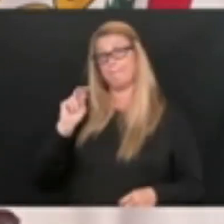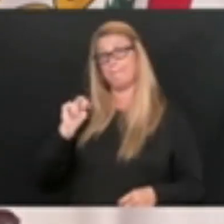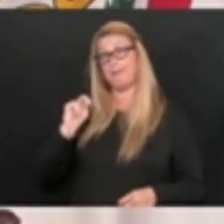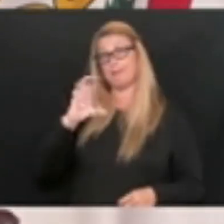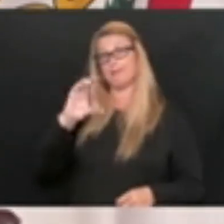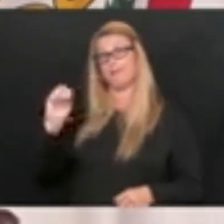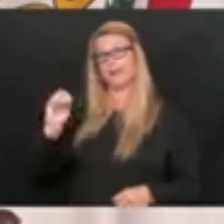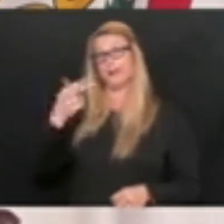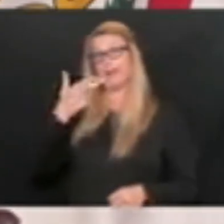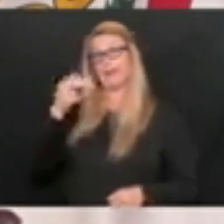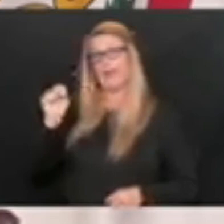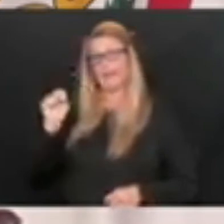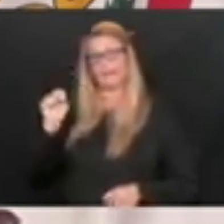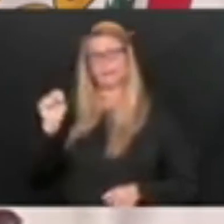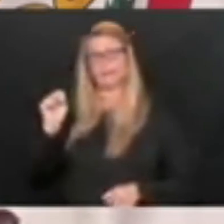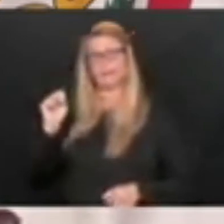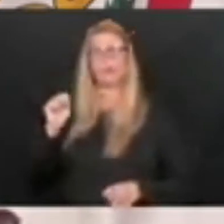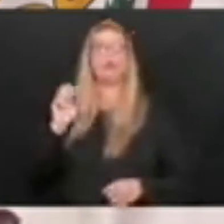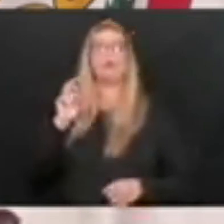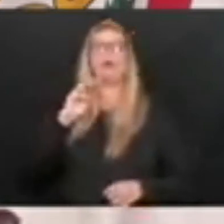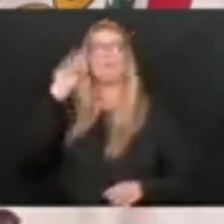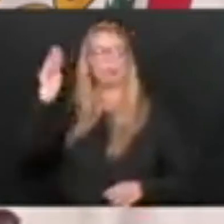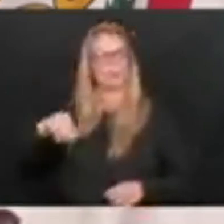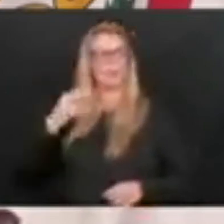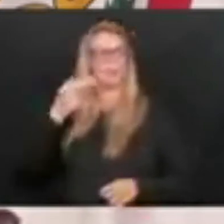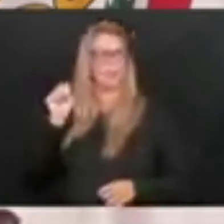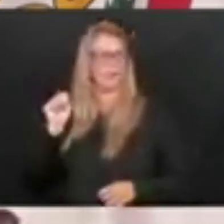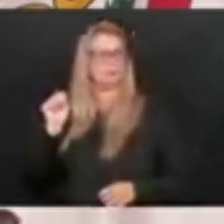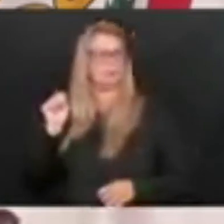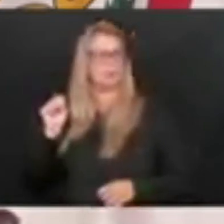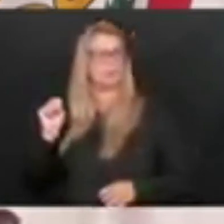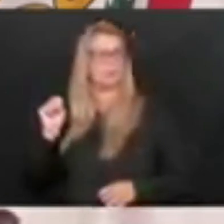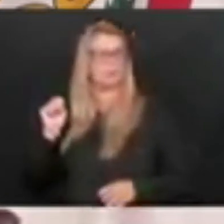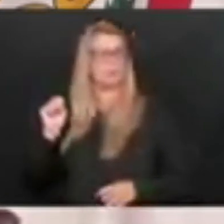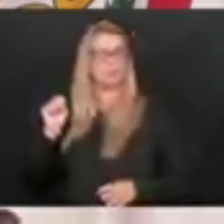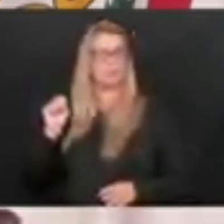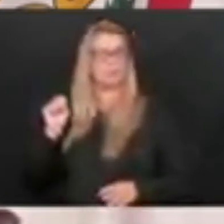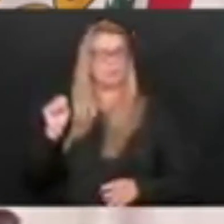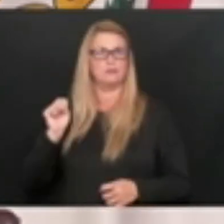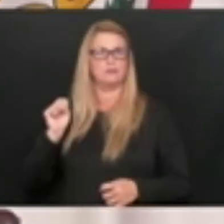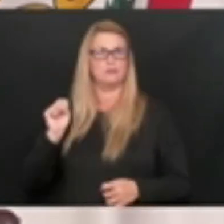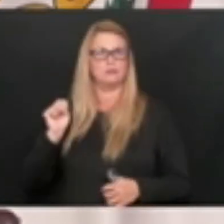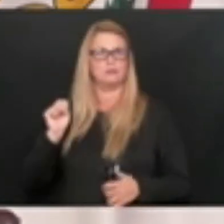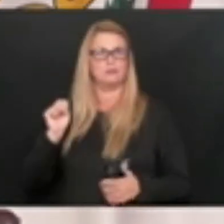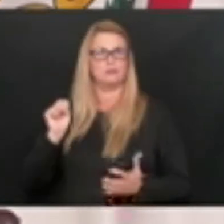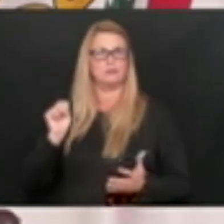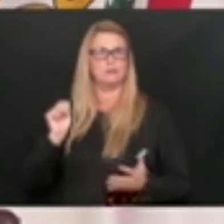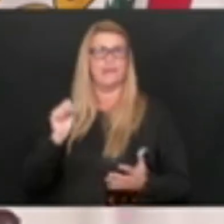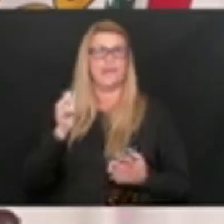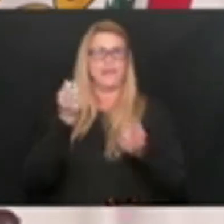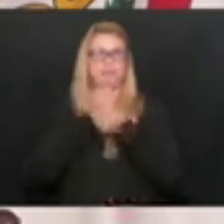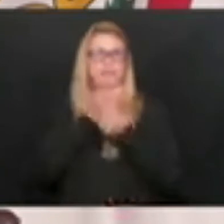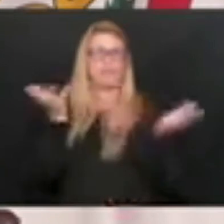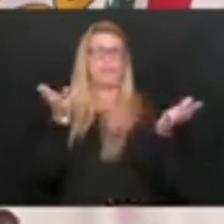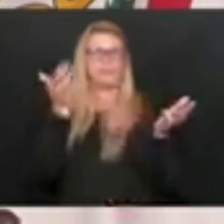this time, or Morgantown High School at this time, and here's exactly what we're going to do and everything. We don't have all that ironed